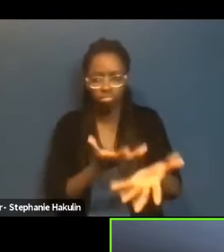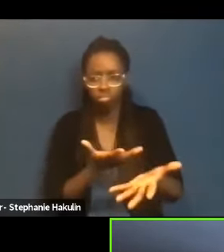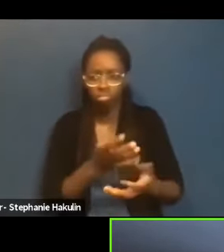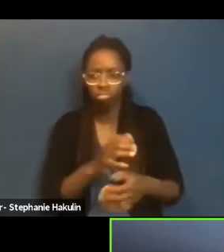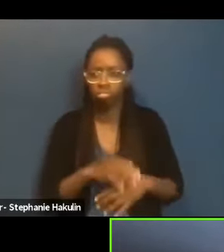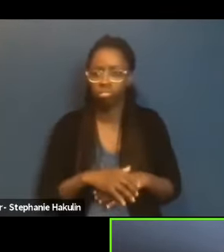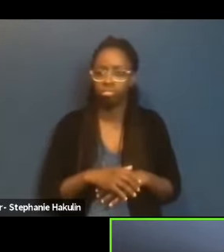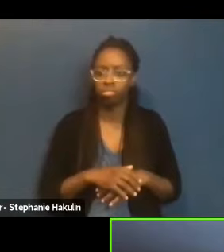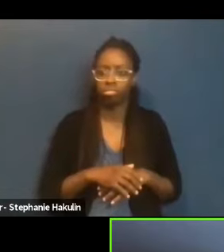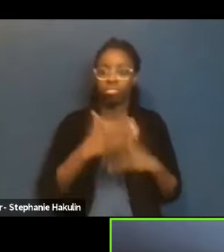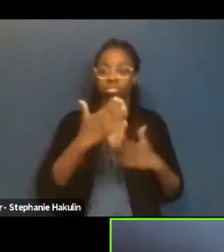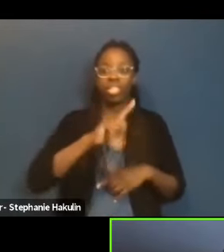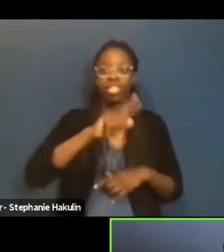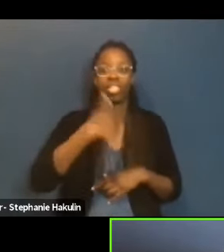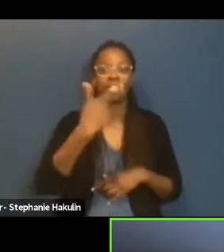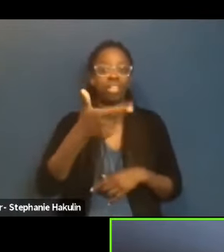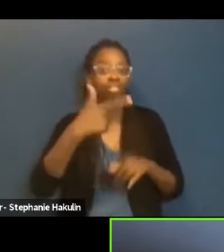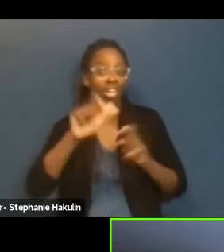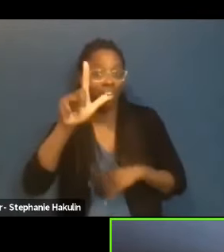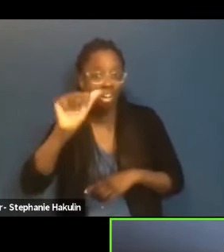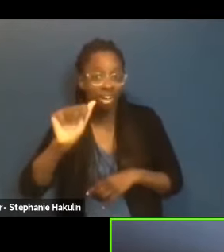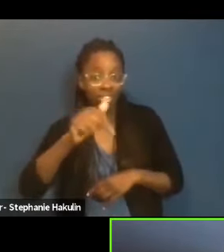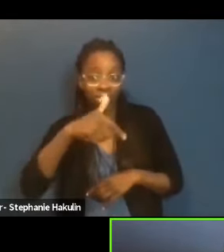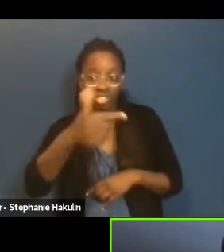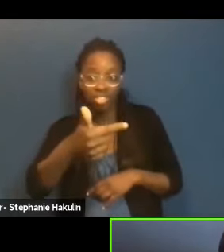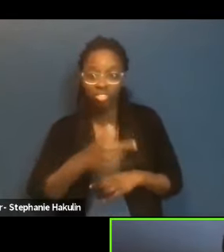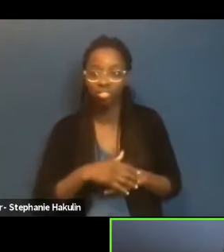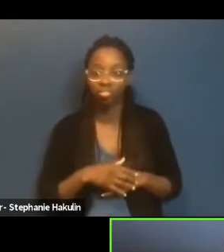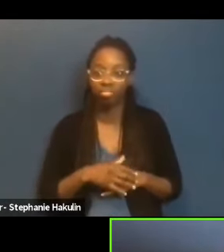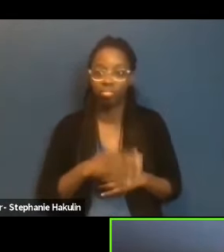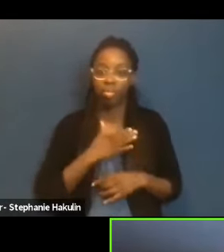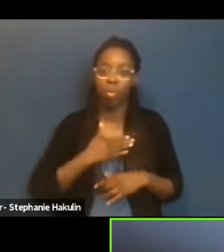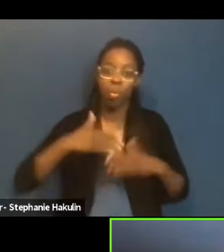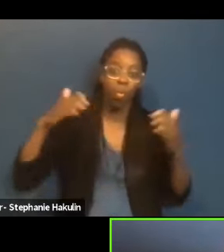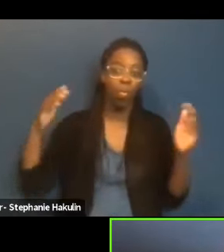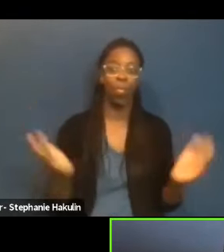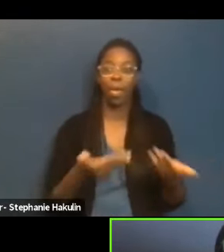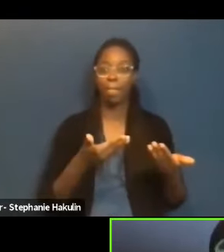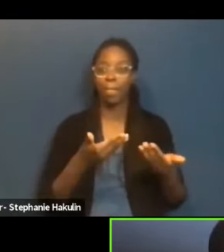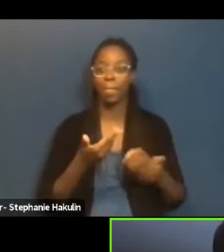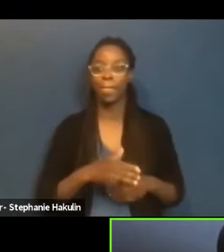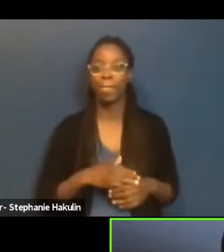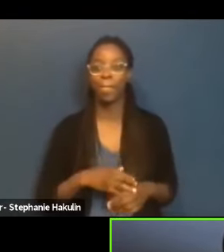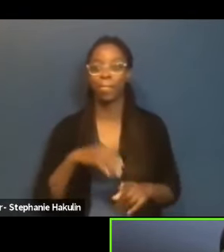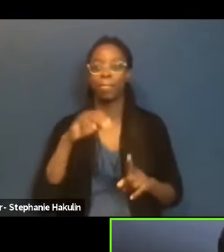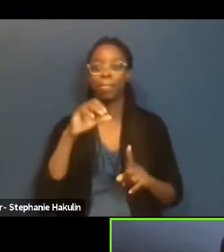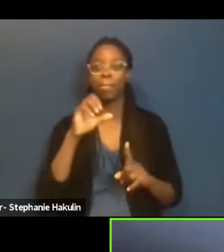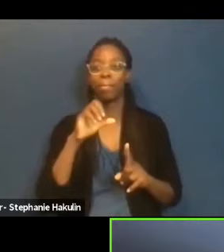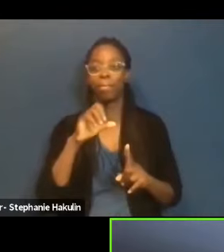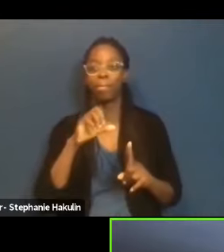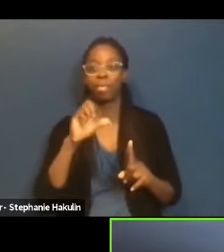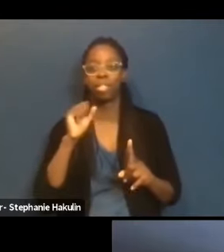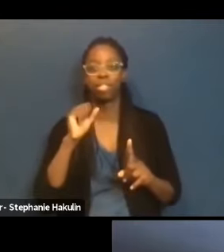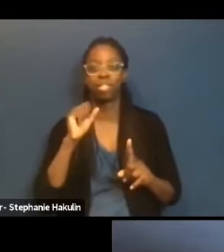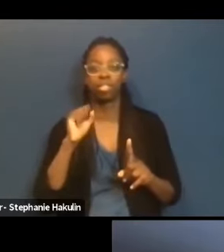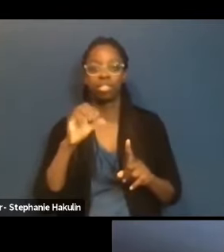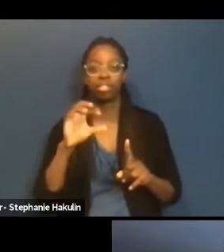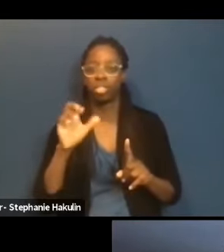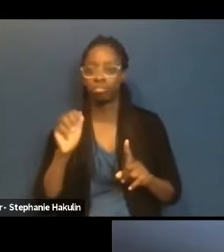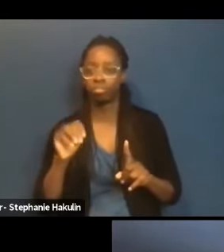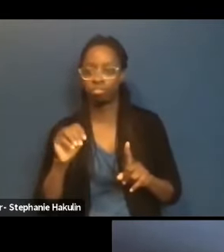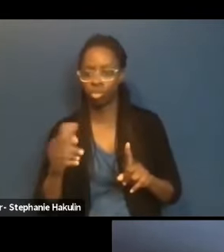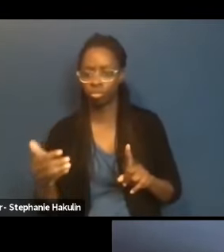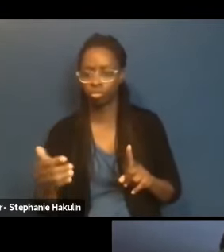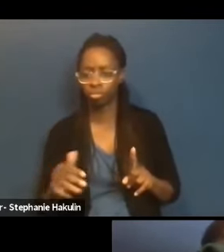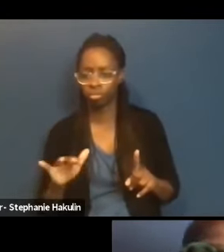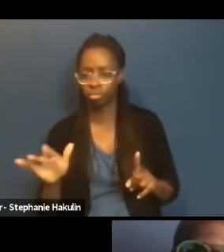now. Please welcome to the Brave New Voices screen poetry from Fayetteville, North